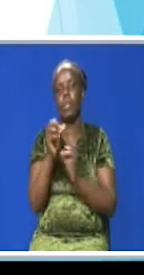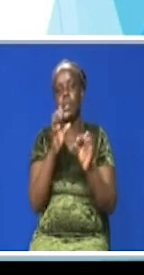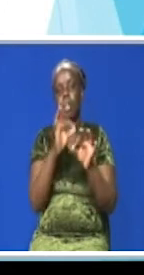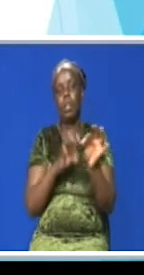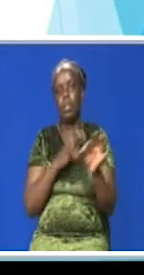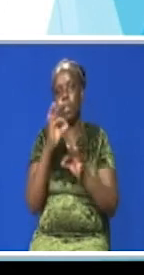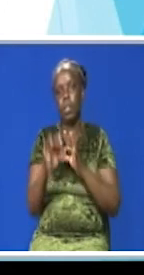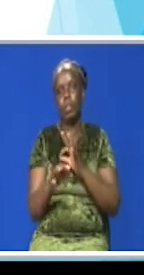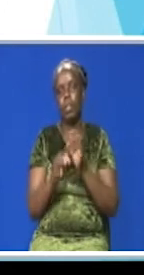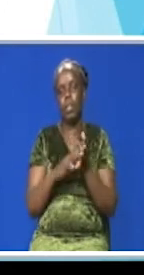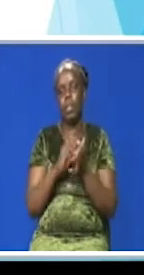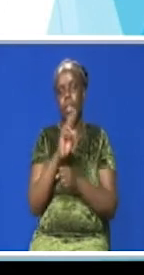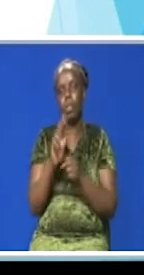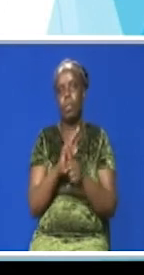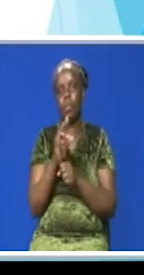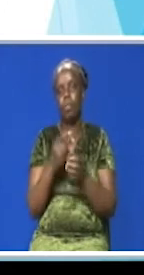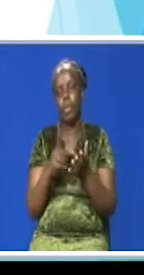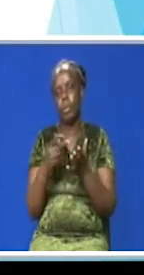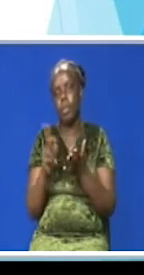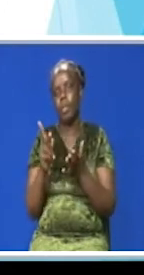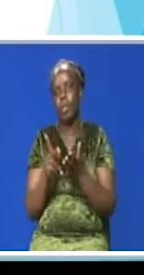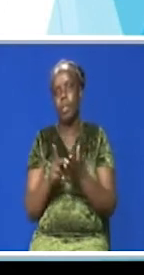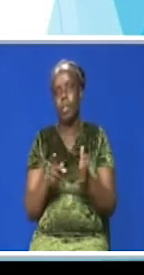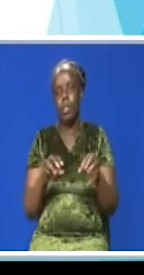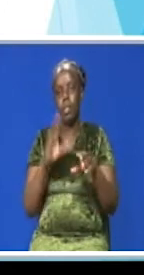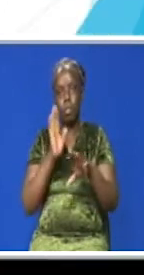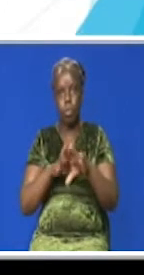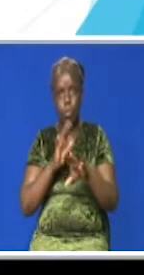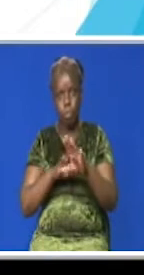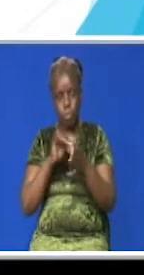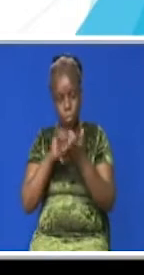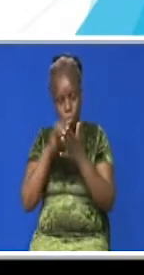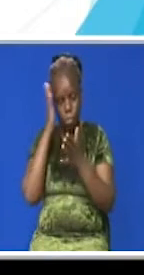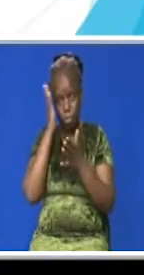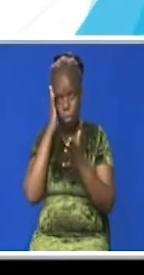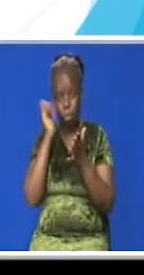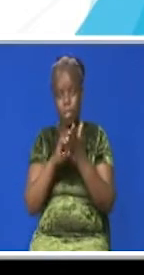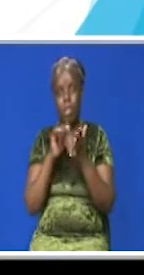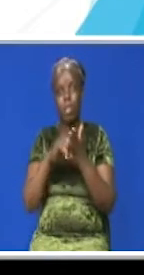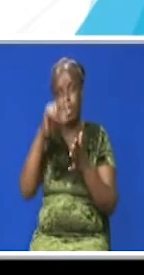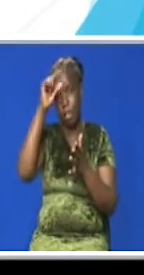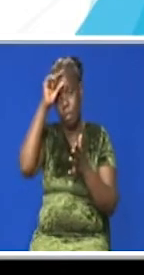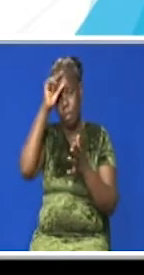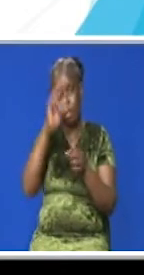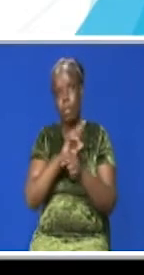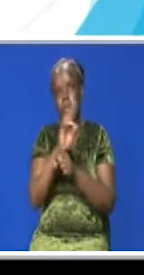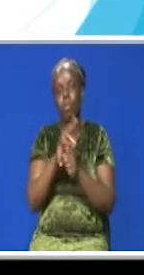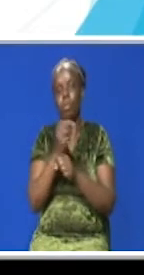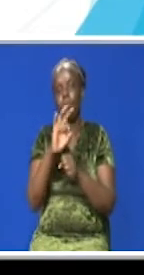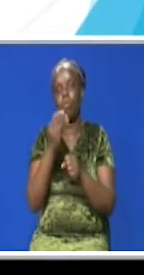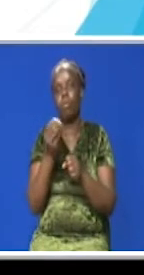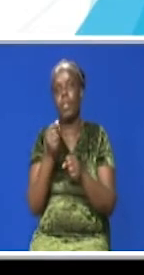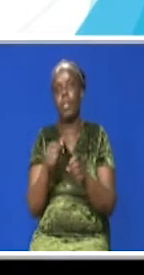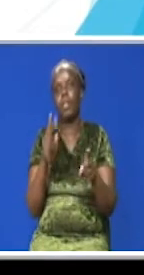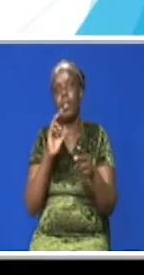and transfer payments. It is good to know that government expenditure is also known